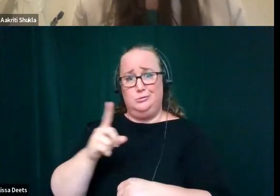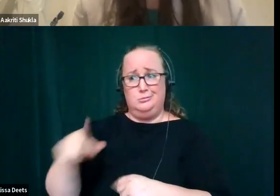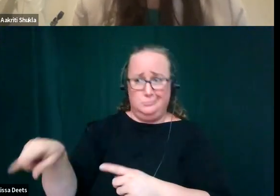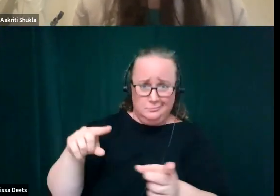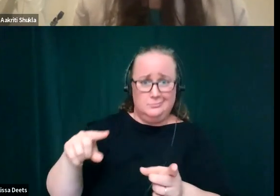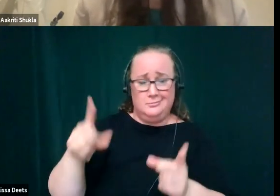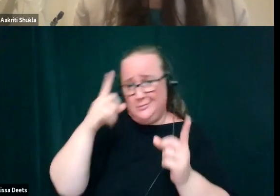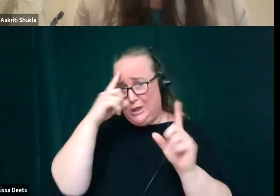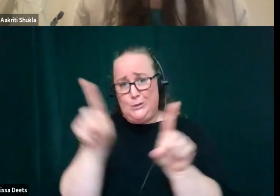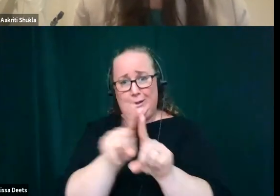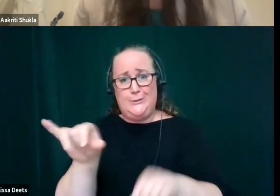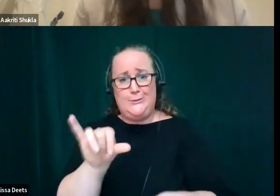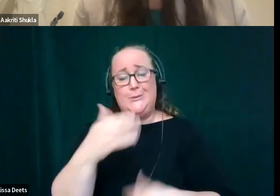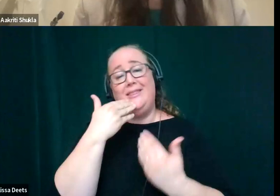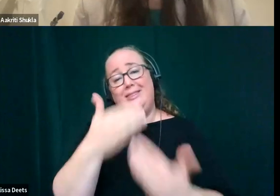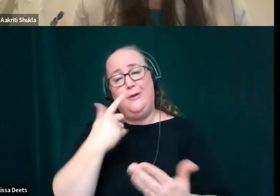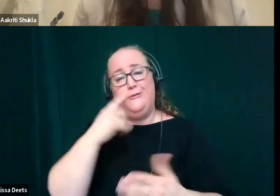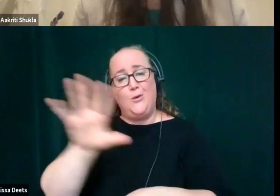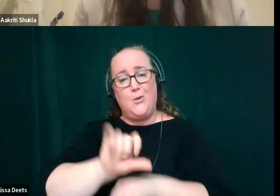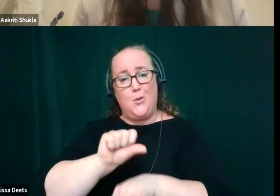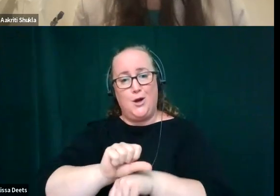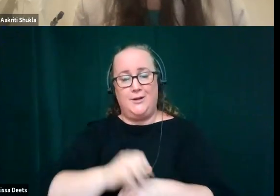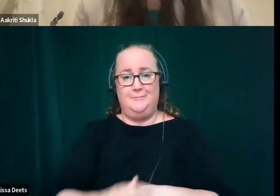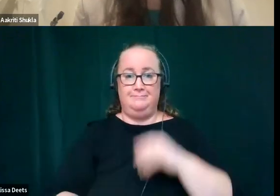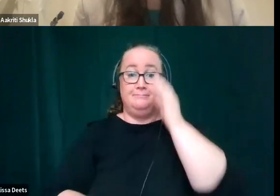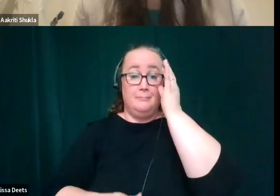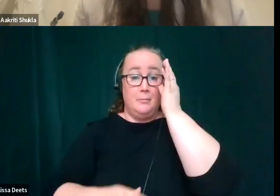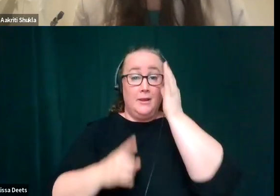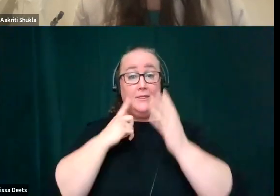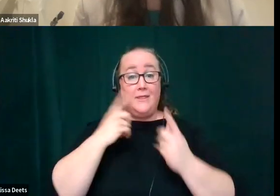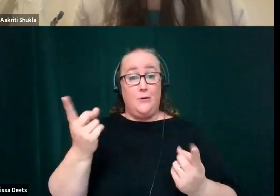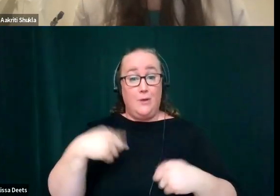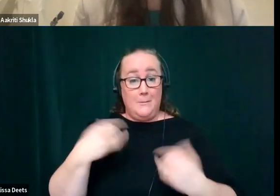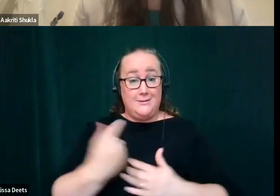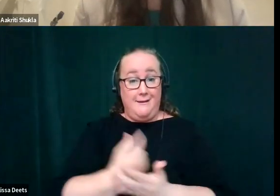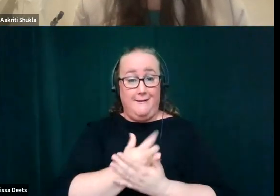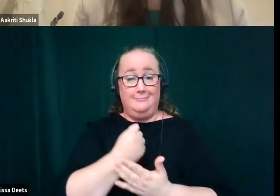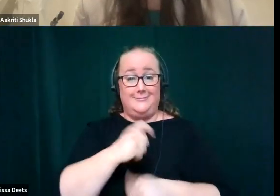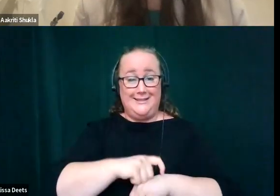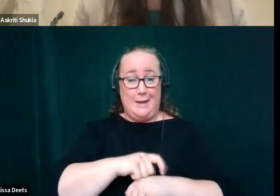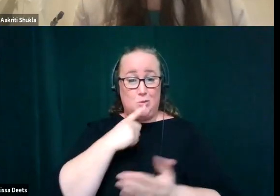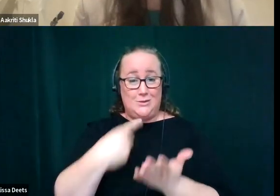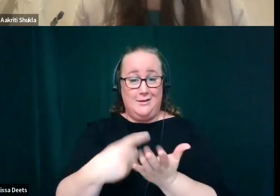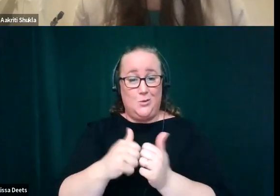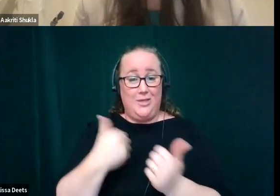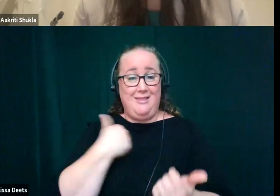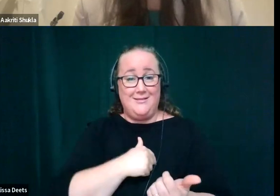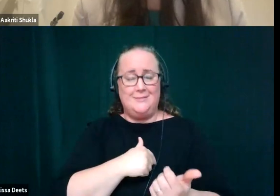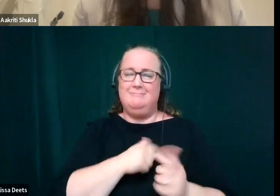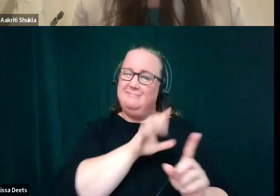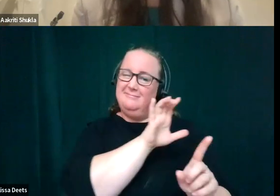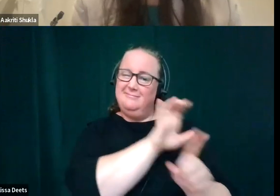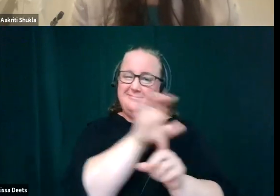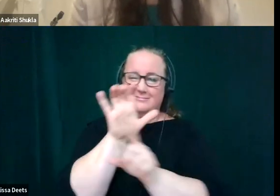I say that. Thank you for all of the work that you do. And thank you for being here and discussing it with us. You both are absolute rock stars. We're